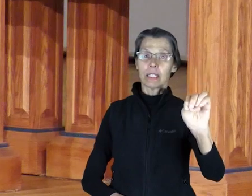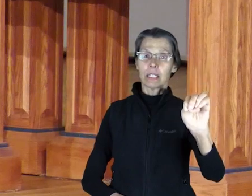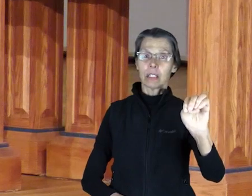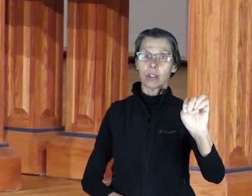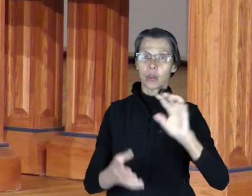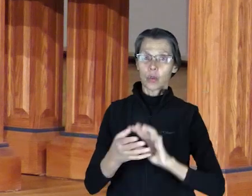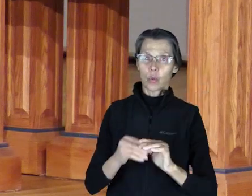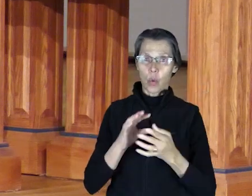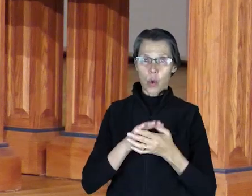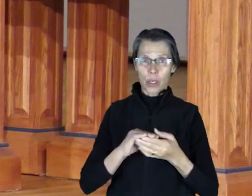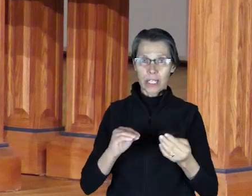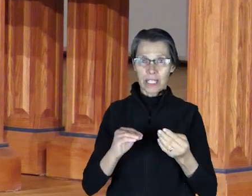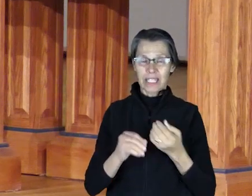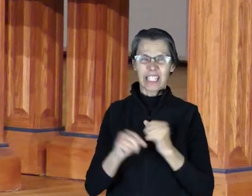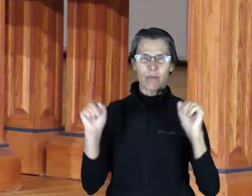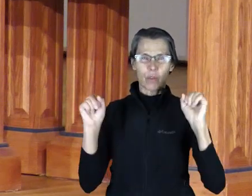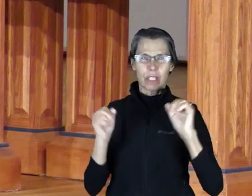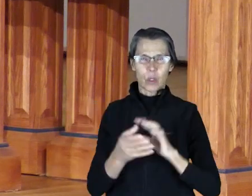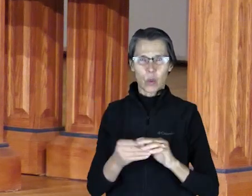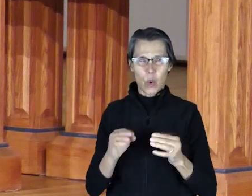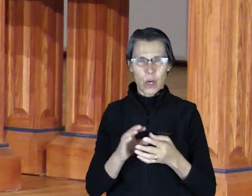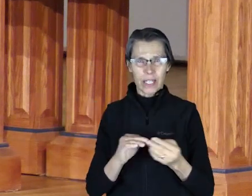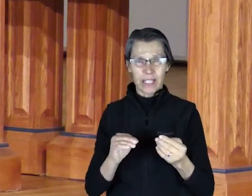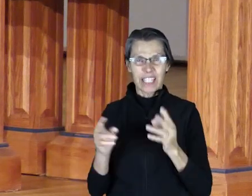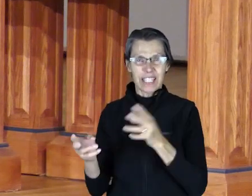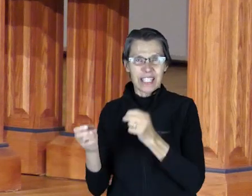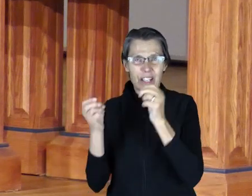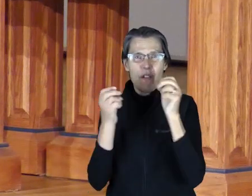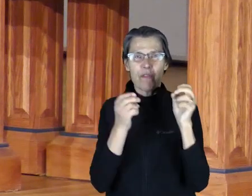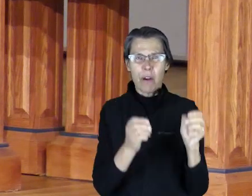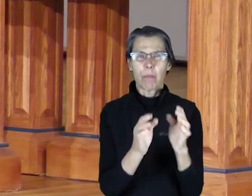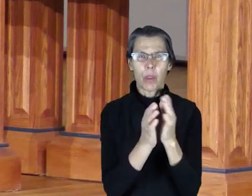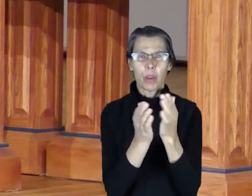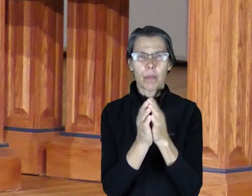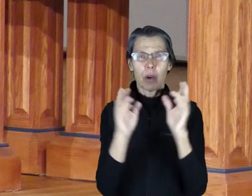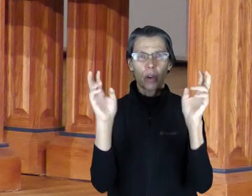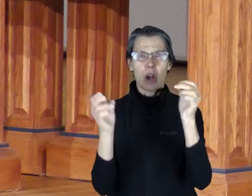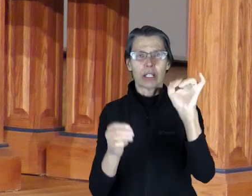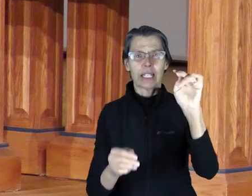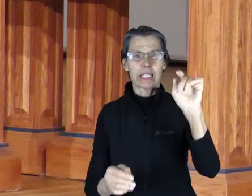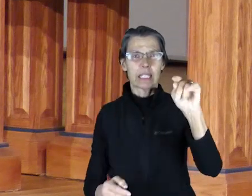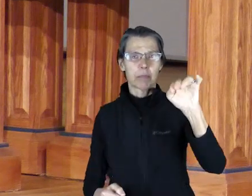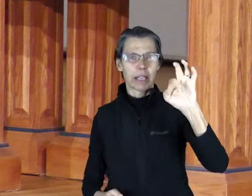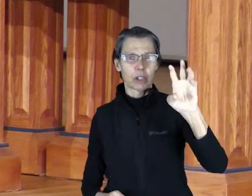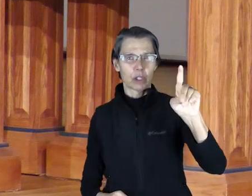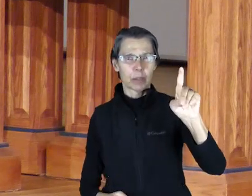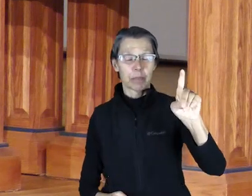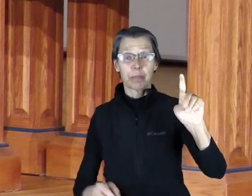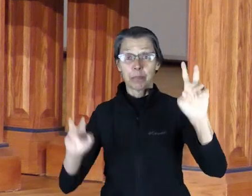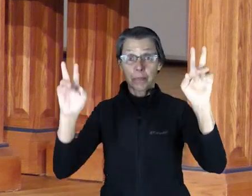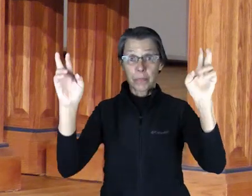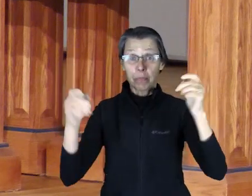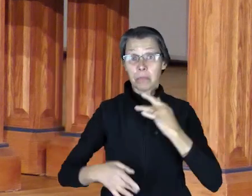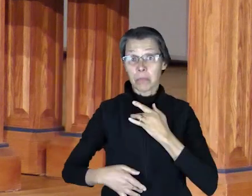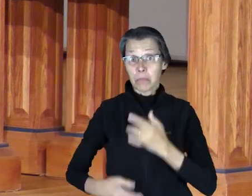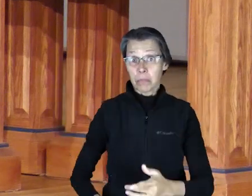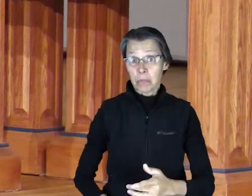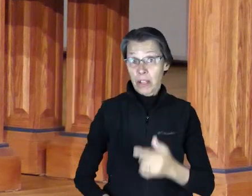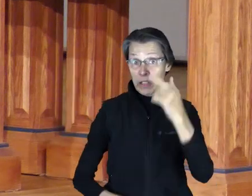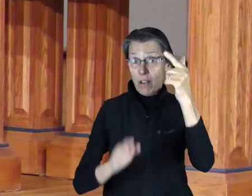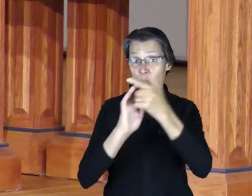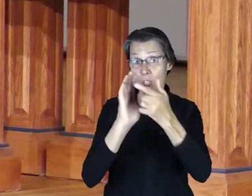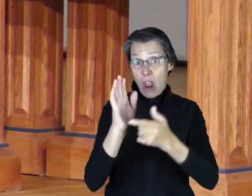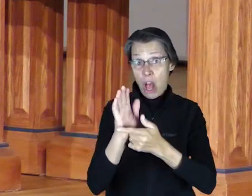a perspective out of the book that our Lenten study is around, Rachel Held Evans' book called Inspired. Hear these